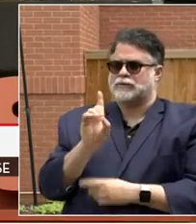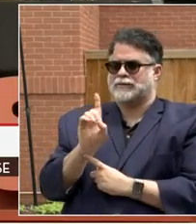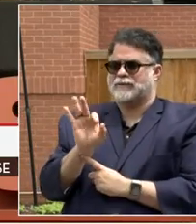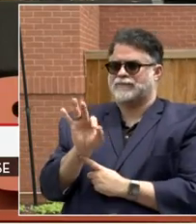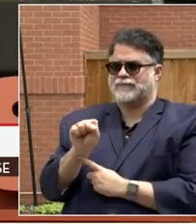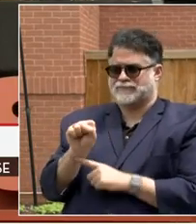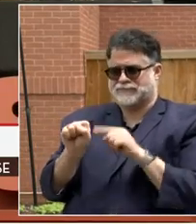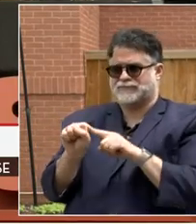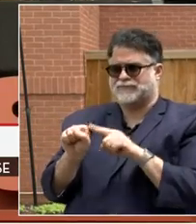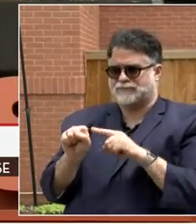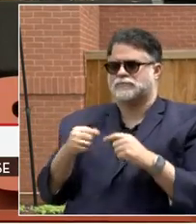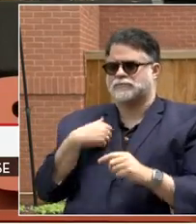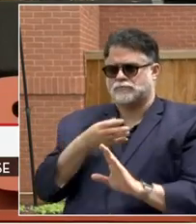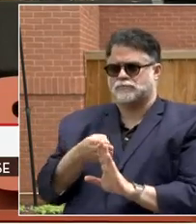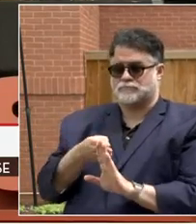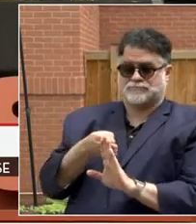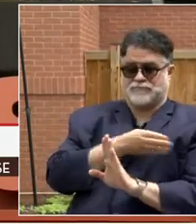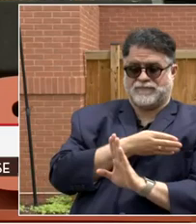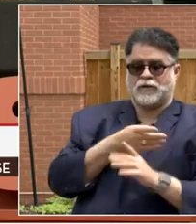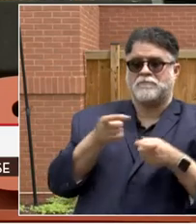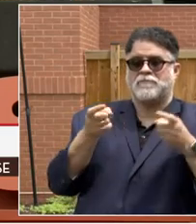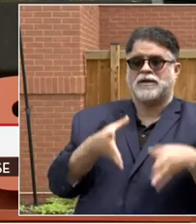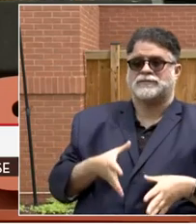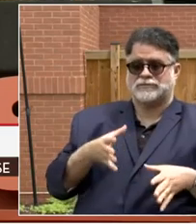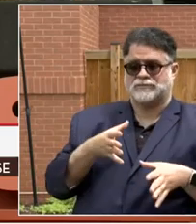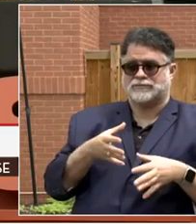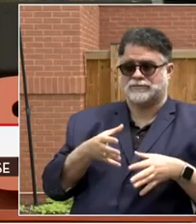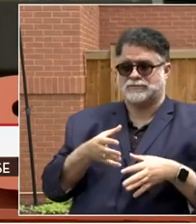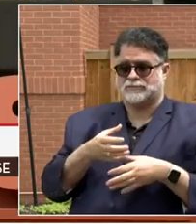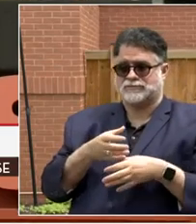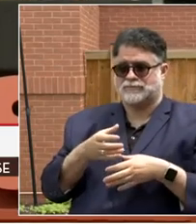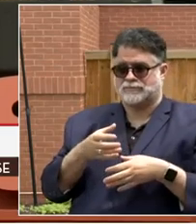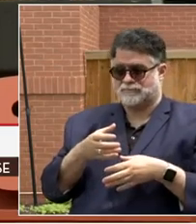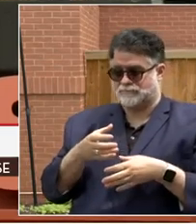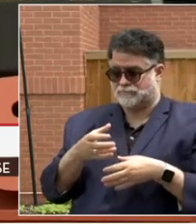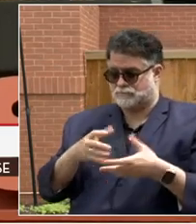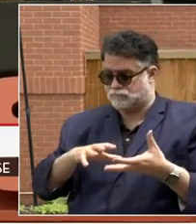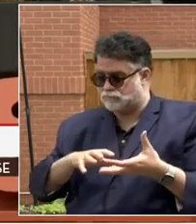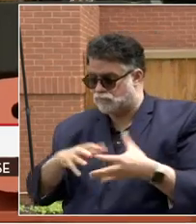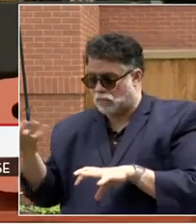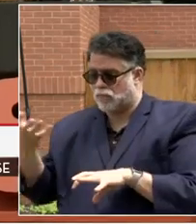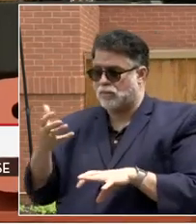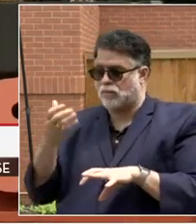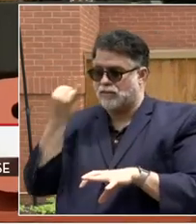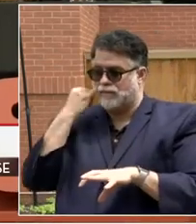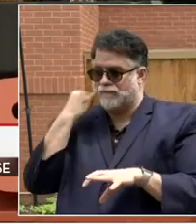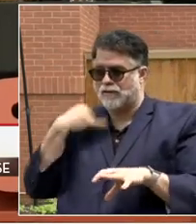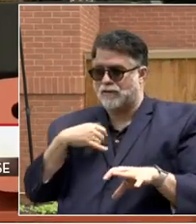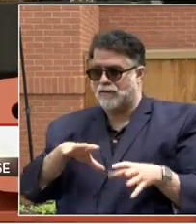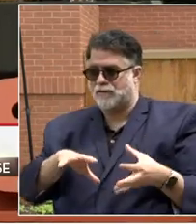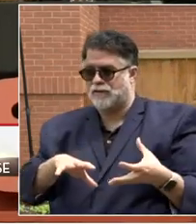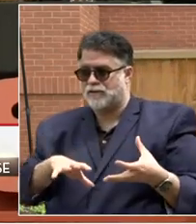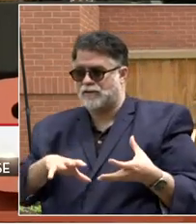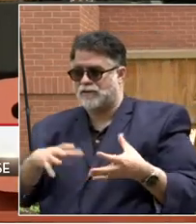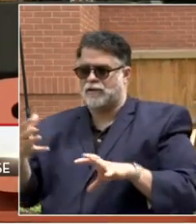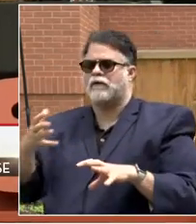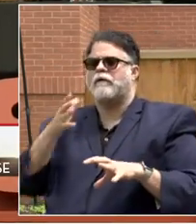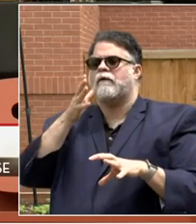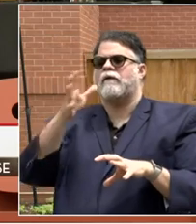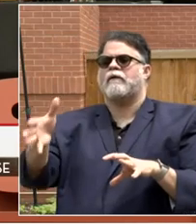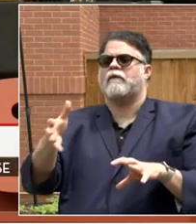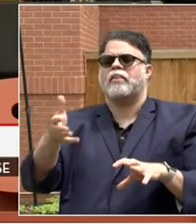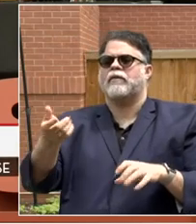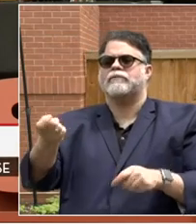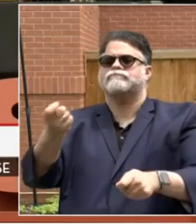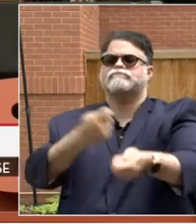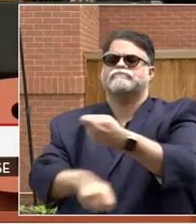the previous administration. So any overhaul has to address that tension, or we'll be back here 5 years from now. So we want